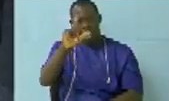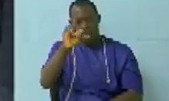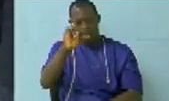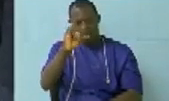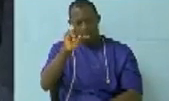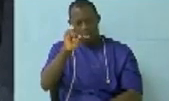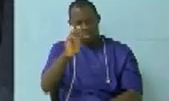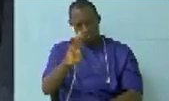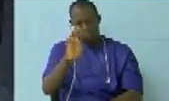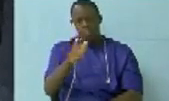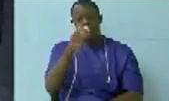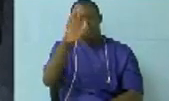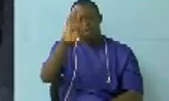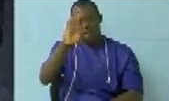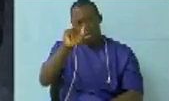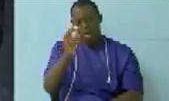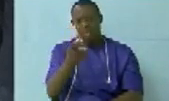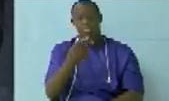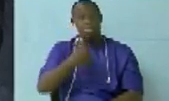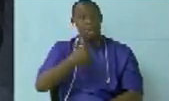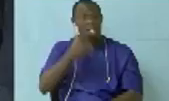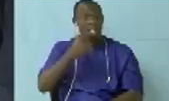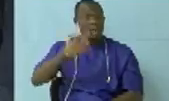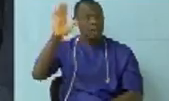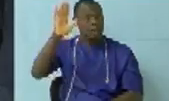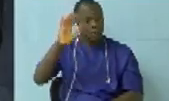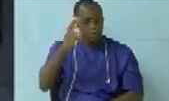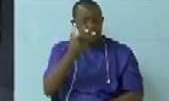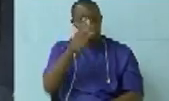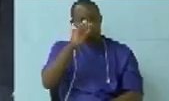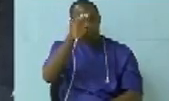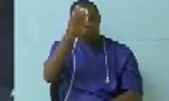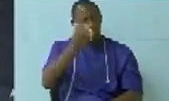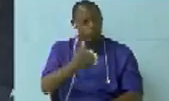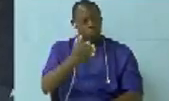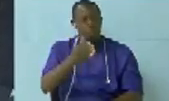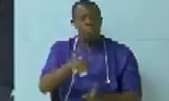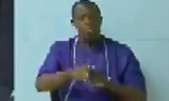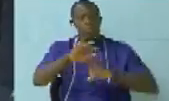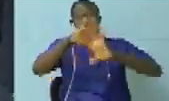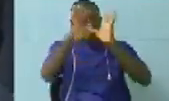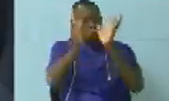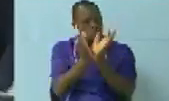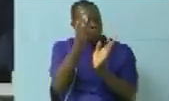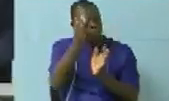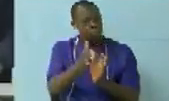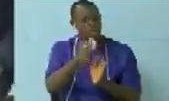whole truth. And nothing but the truth. Nothing but the truth. So help me God. So help me God. Thank you.